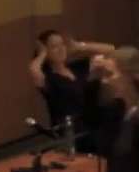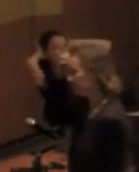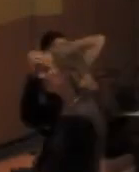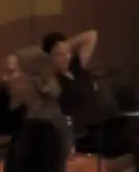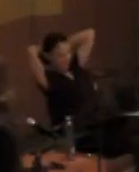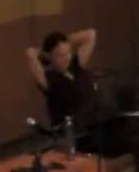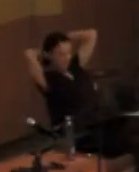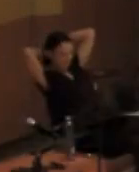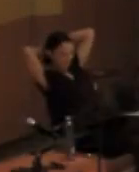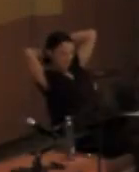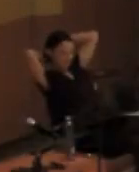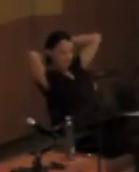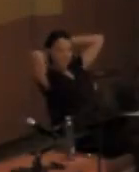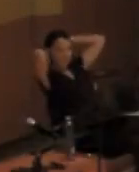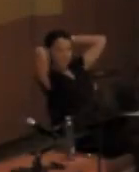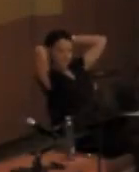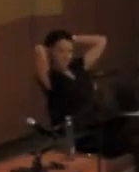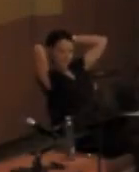e